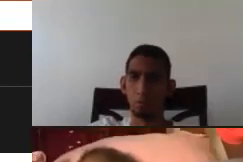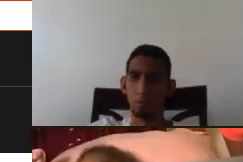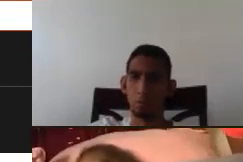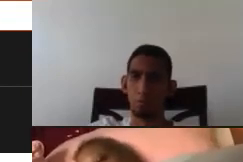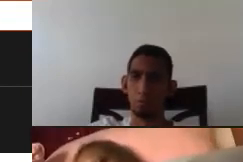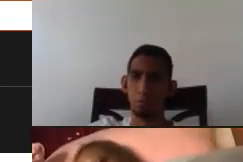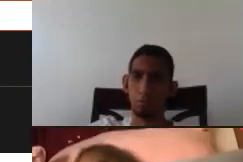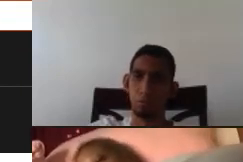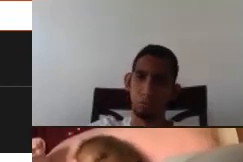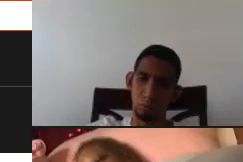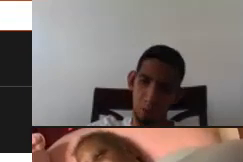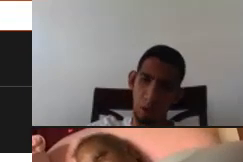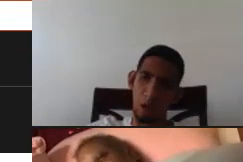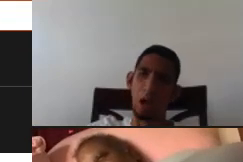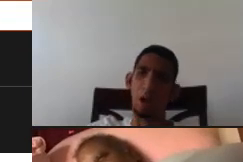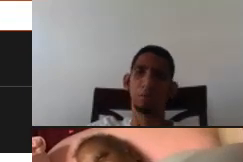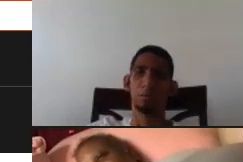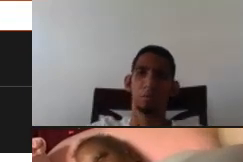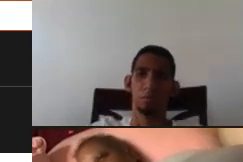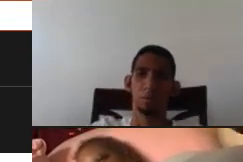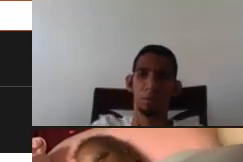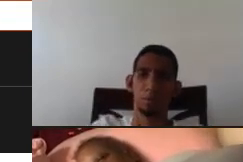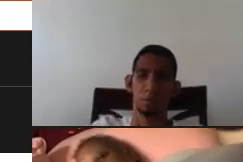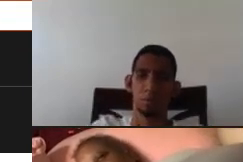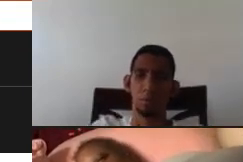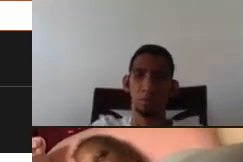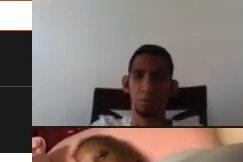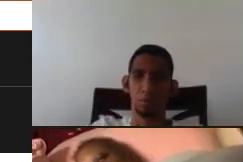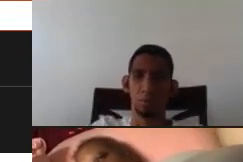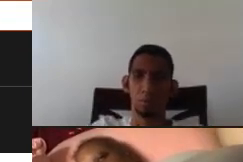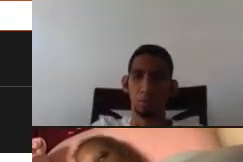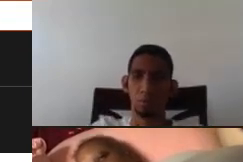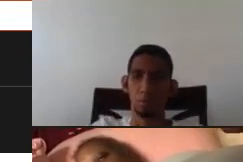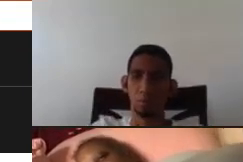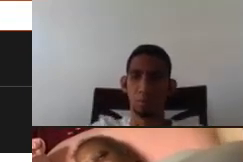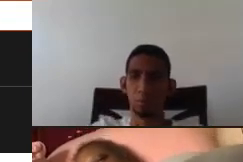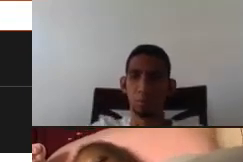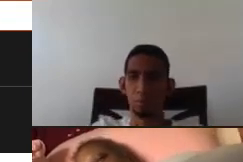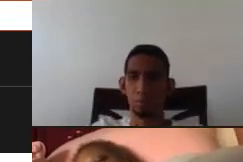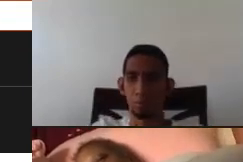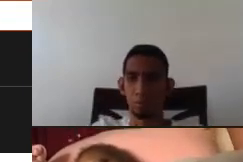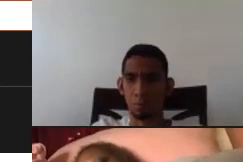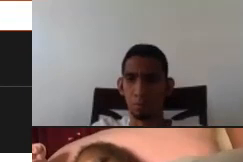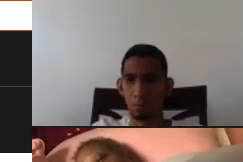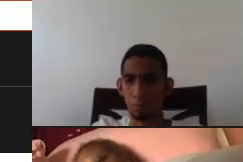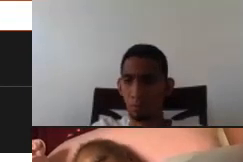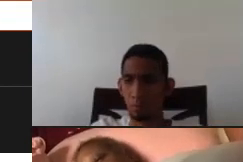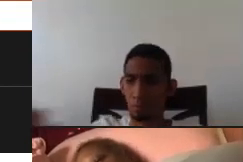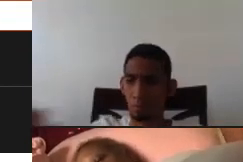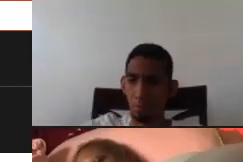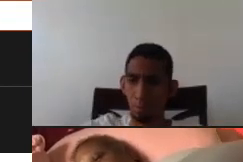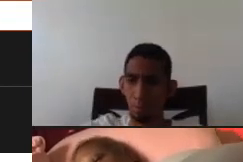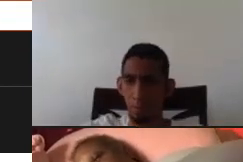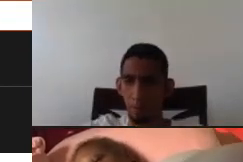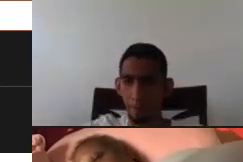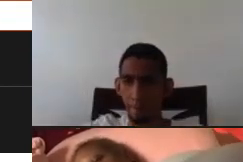different ages, different races, and it really does show the rich diversity that exists in our country, and we want to make sure that that is